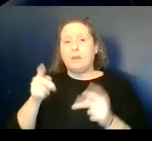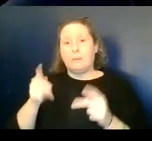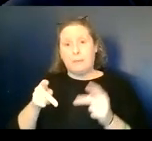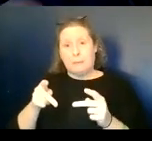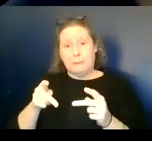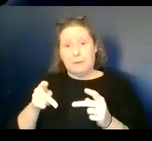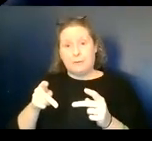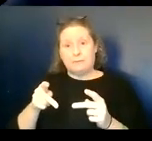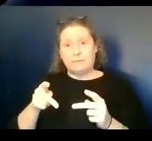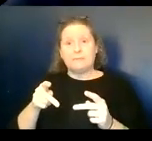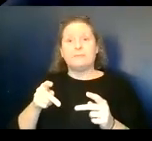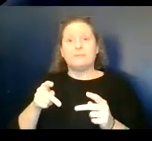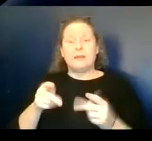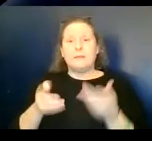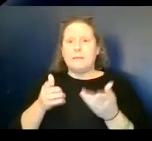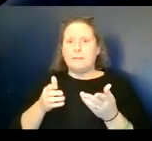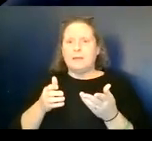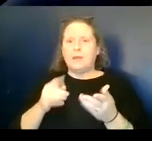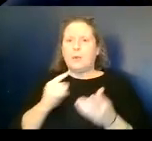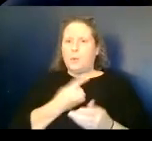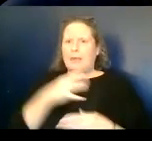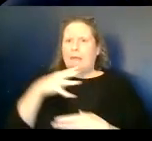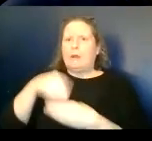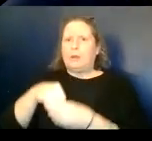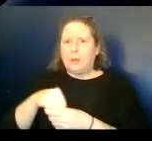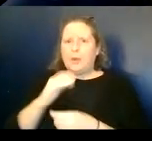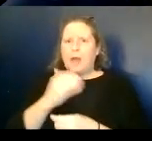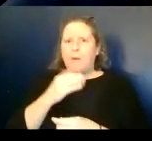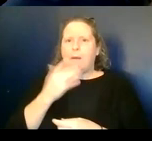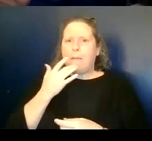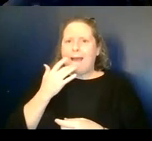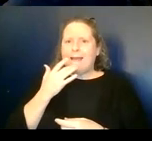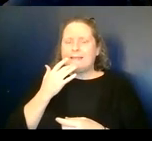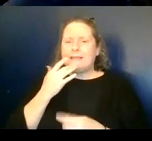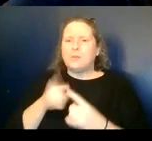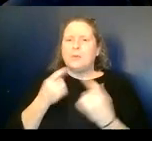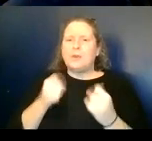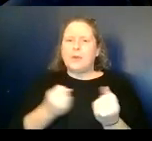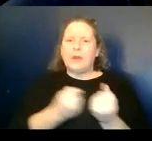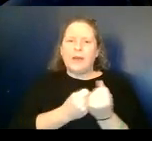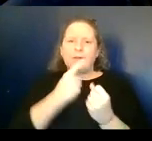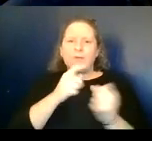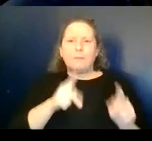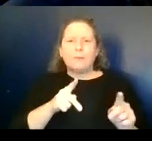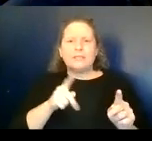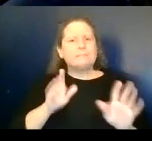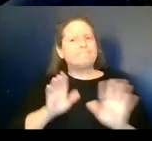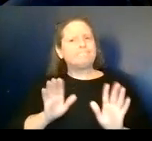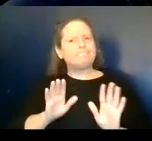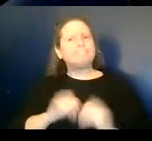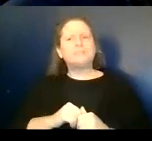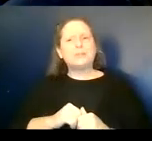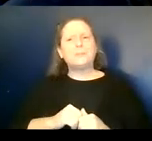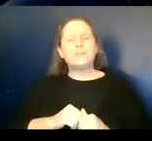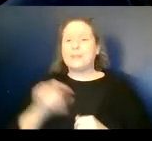um, expose our biases to the people we actually try to advocate for. Tari, would you like to